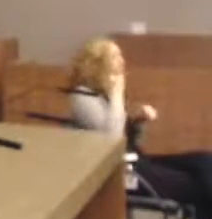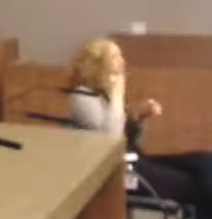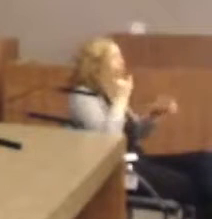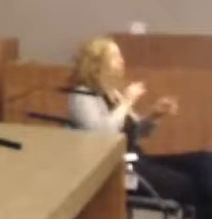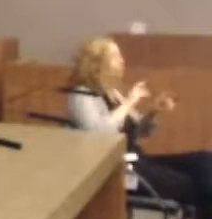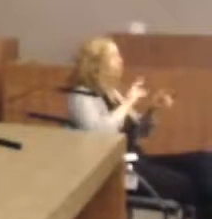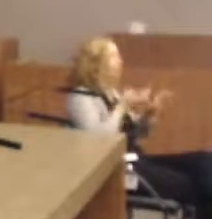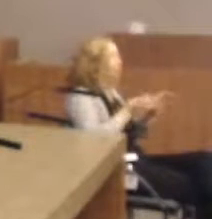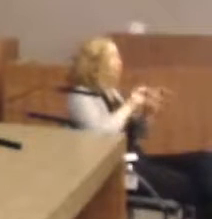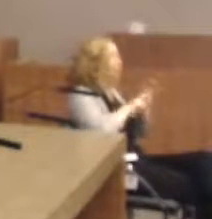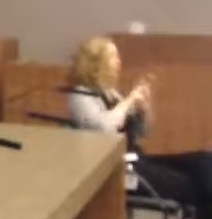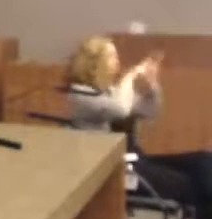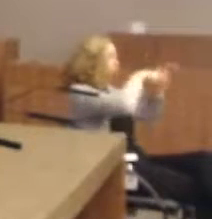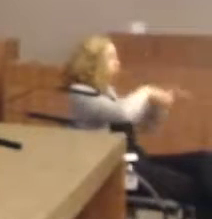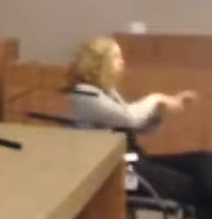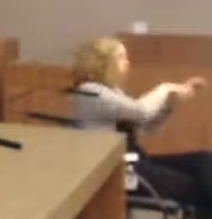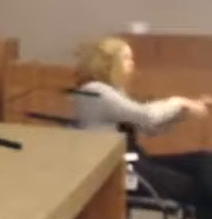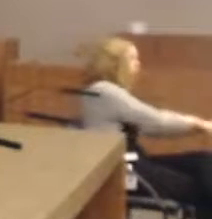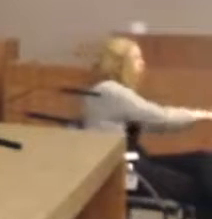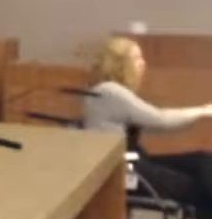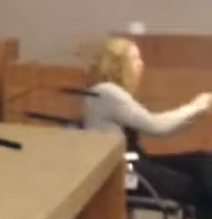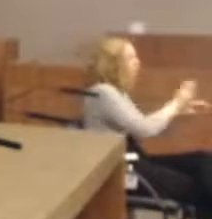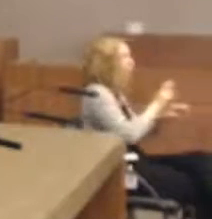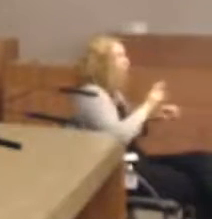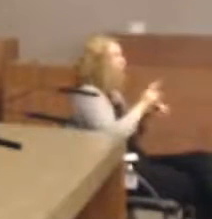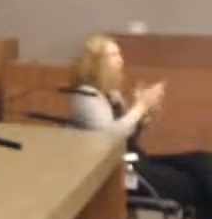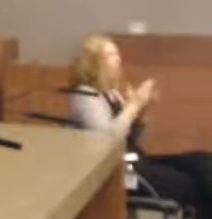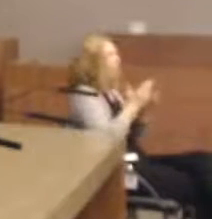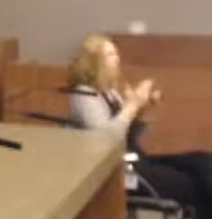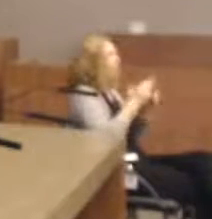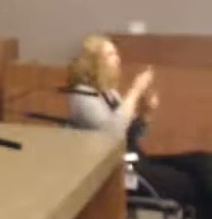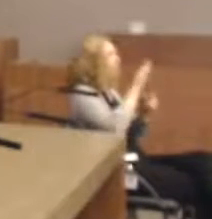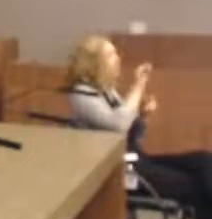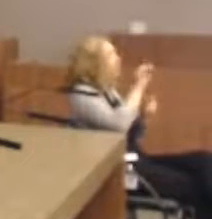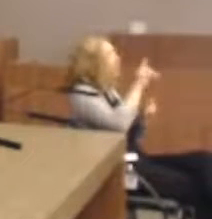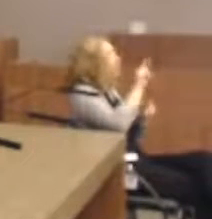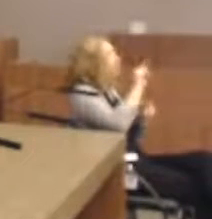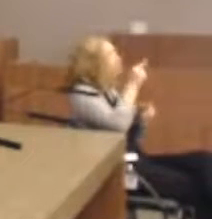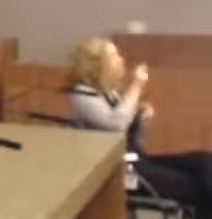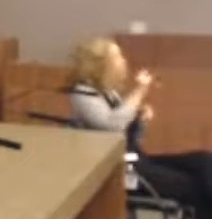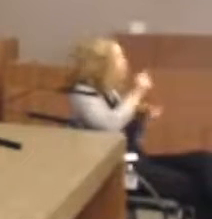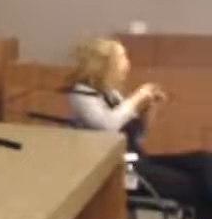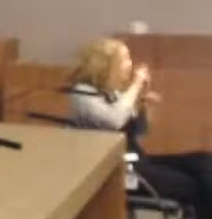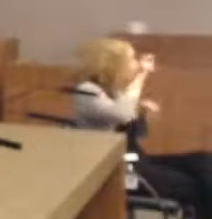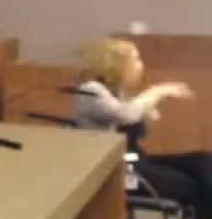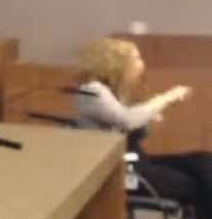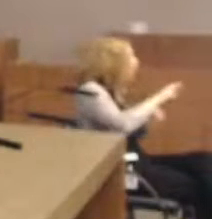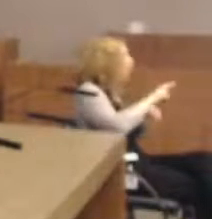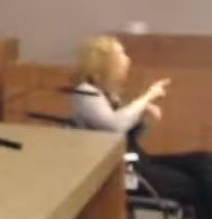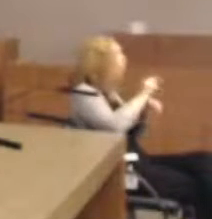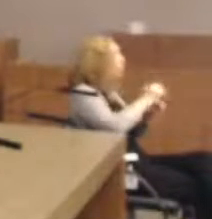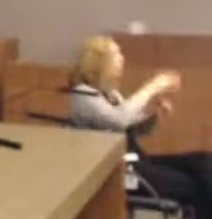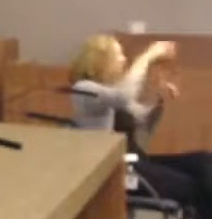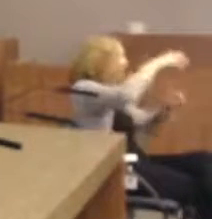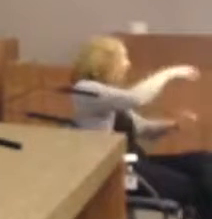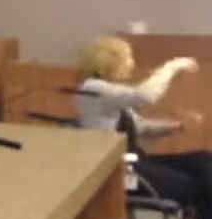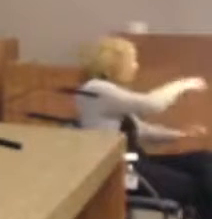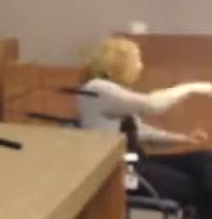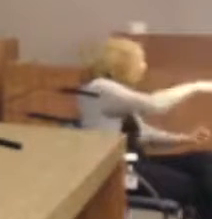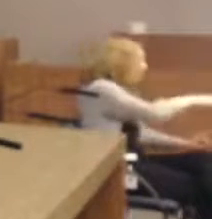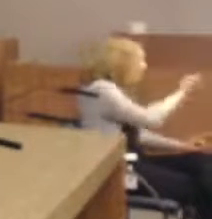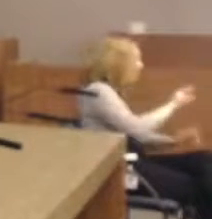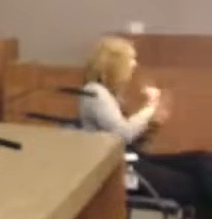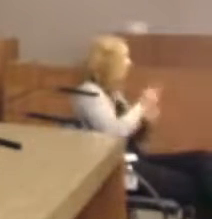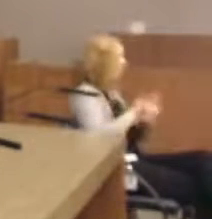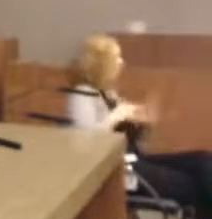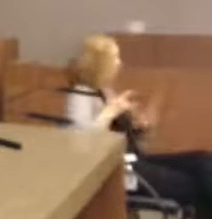on a roller coaster, or maybe about to bungee jump, or about to skydive, there's a moment where you